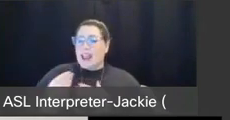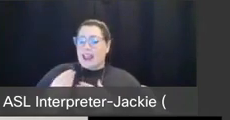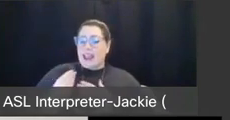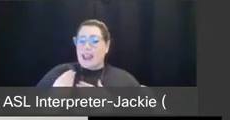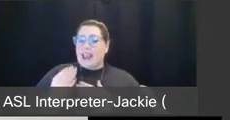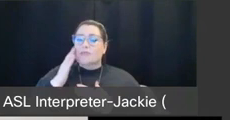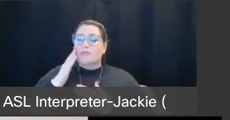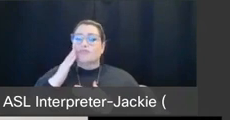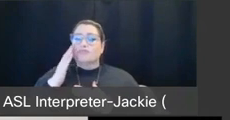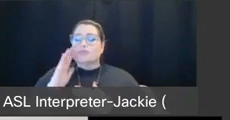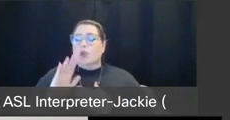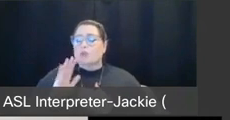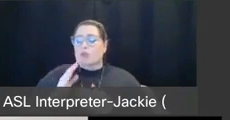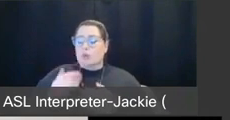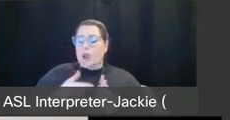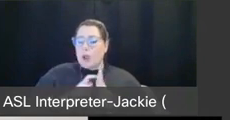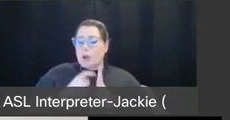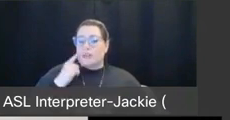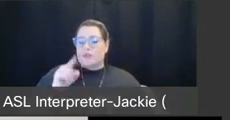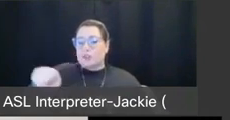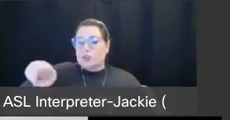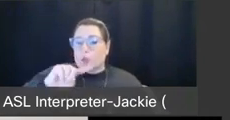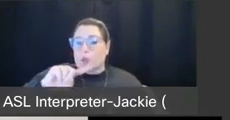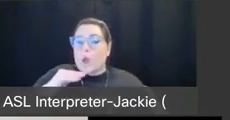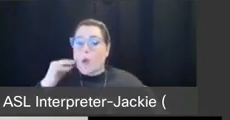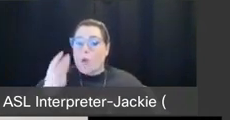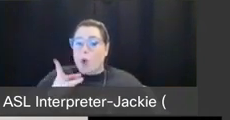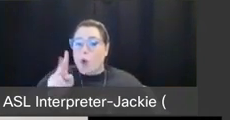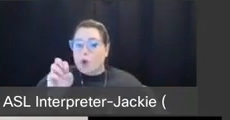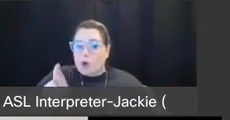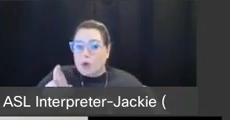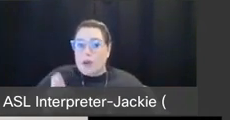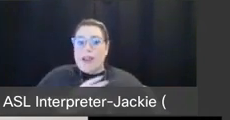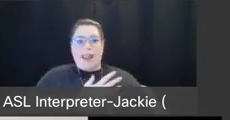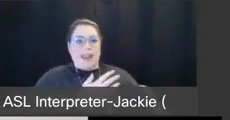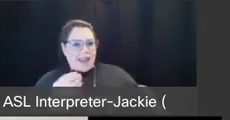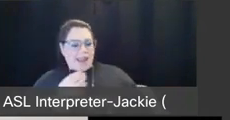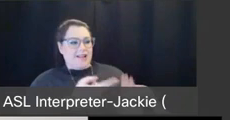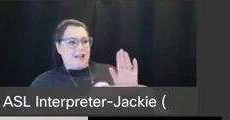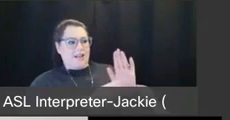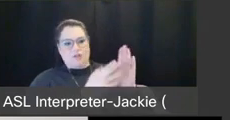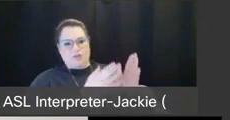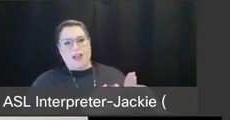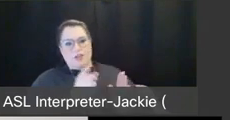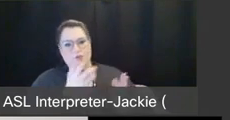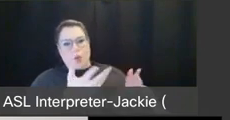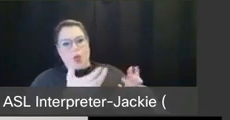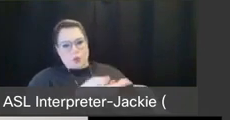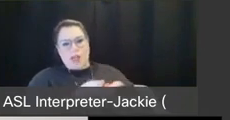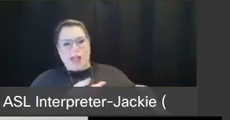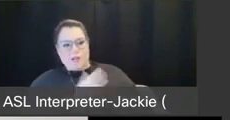of you, as well as what the requirements are of the contractor that you're looking to hire.